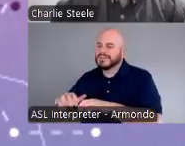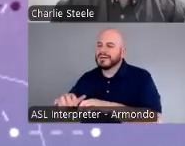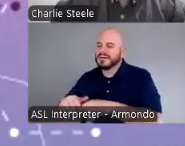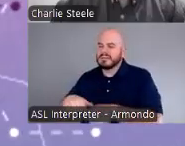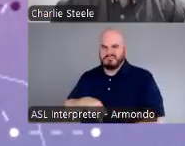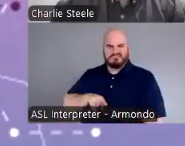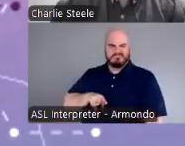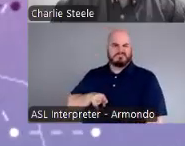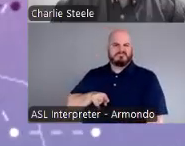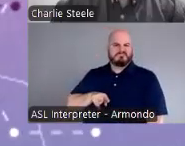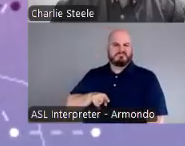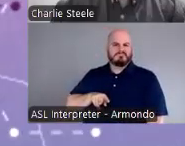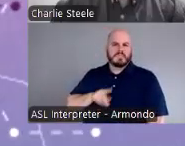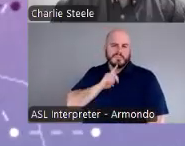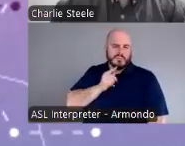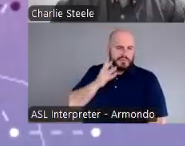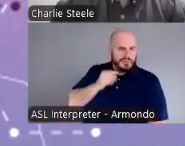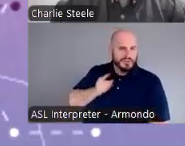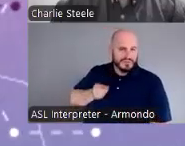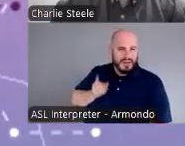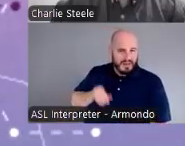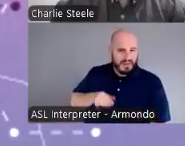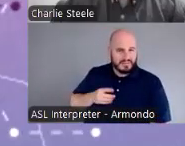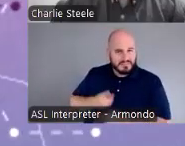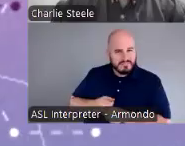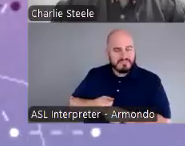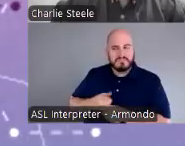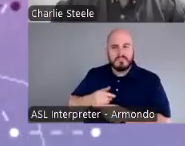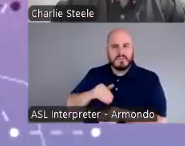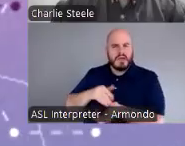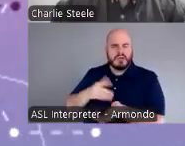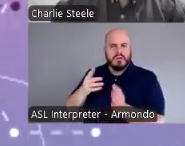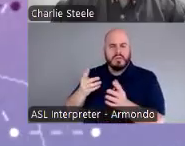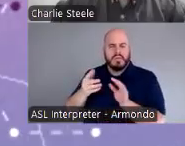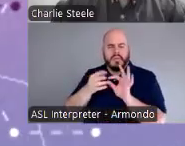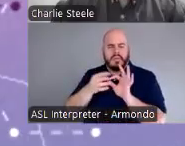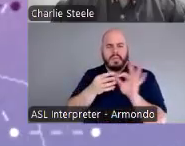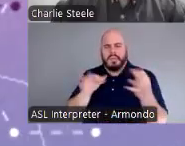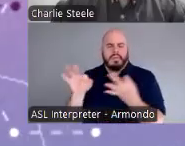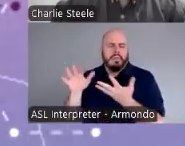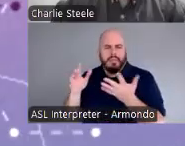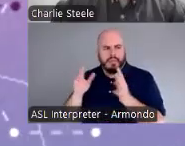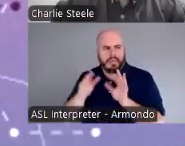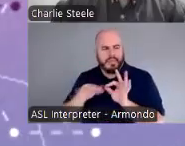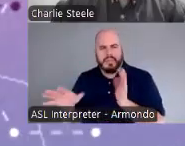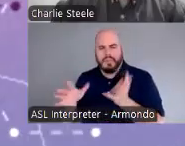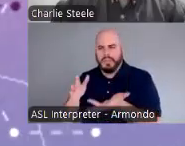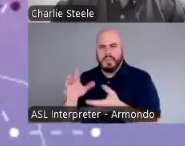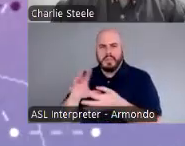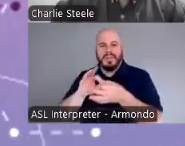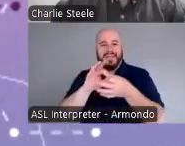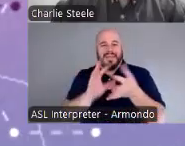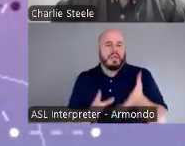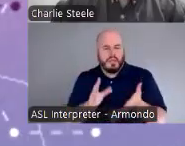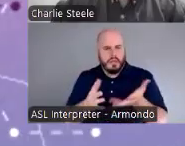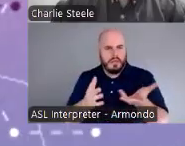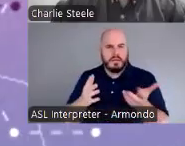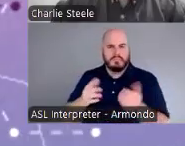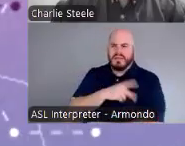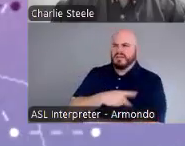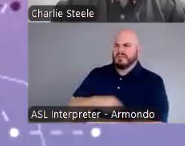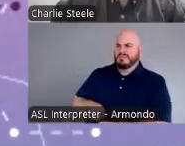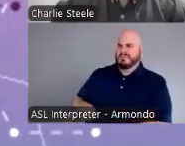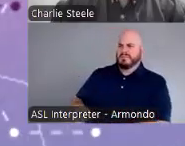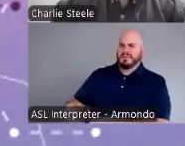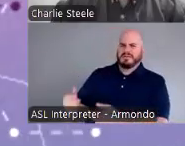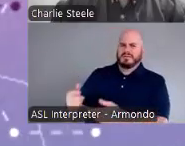of experience. The provider doesn't really get to know the patient. The patient doesn't feel like opening up because they're like, the